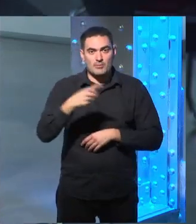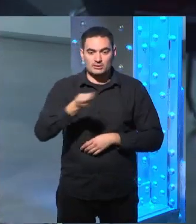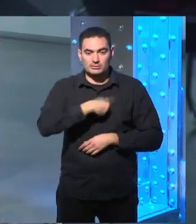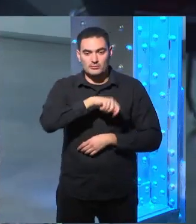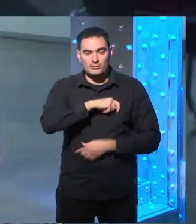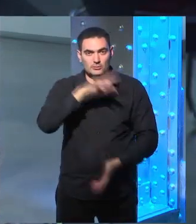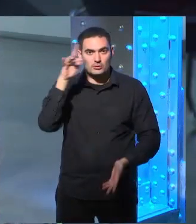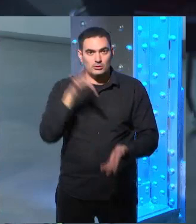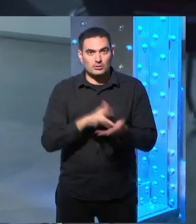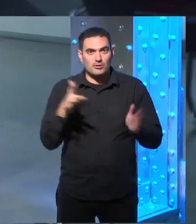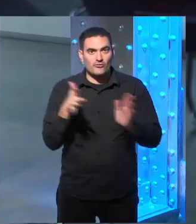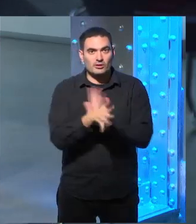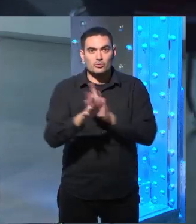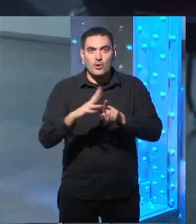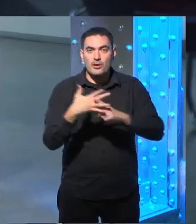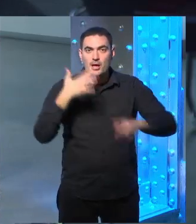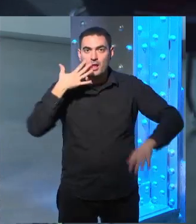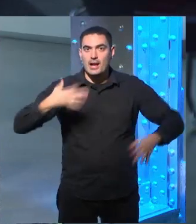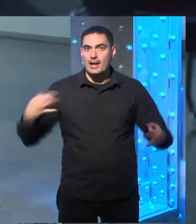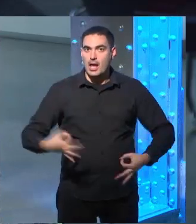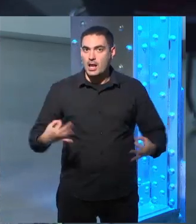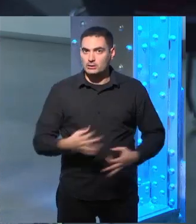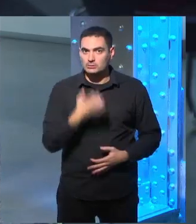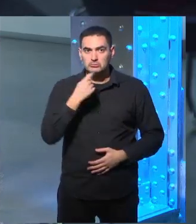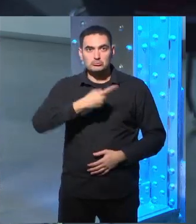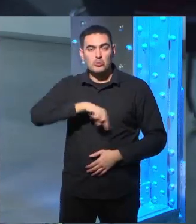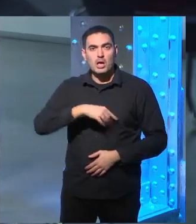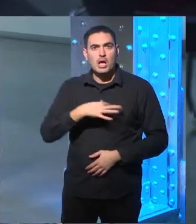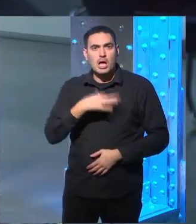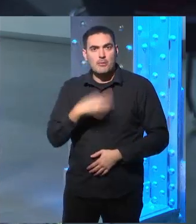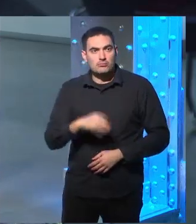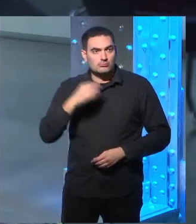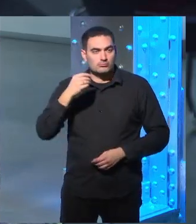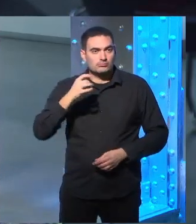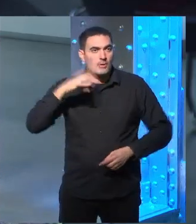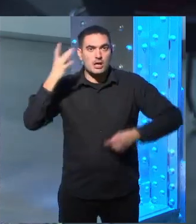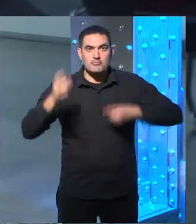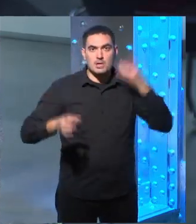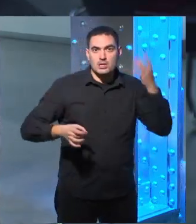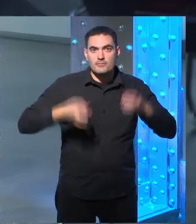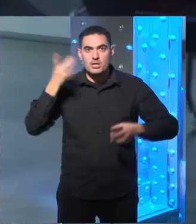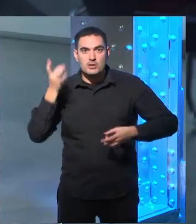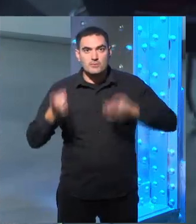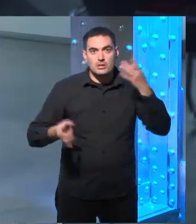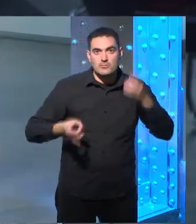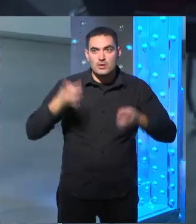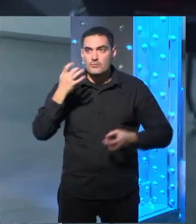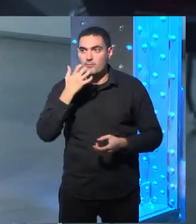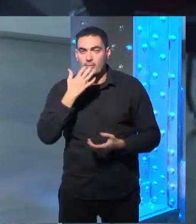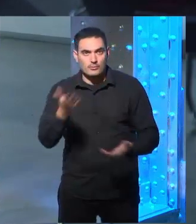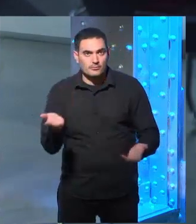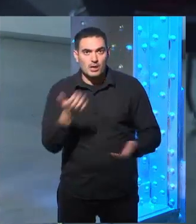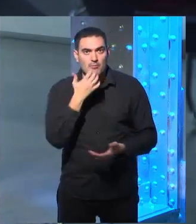reflection about what is happening in Spain, which is the sense, the feeling of reality, whether we are able to make up a